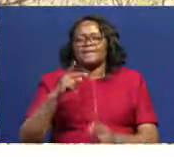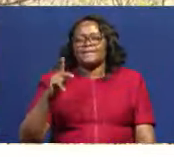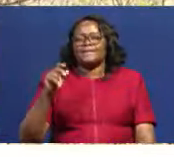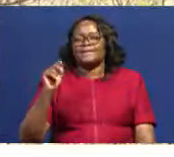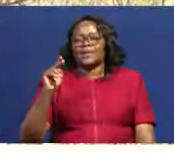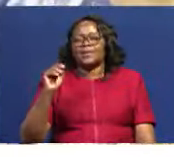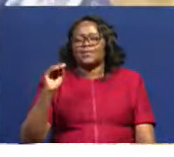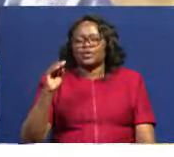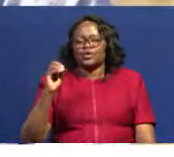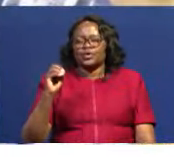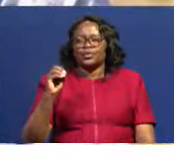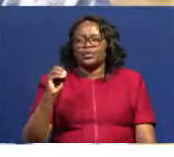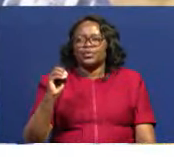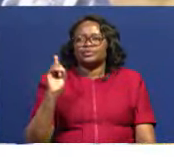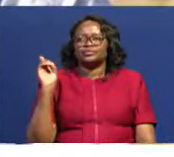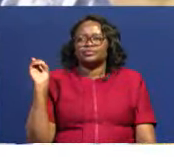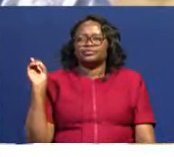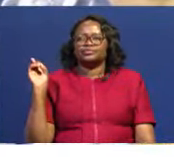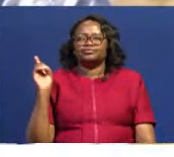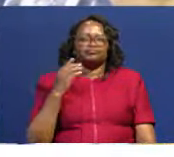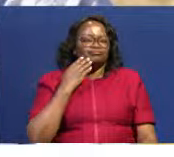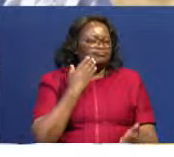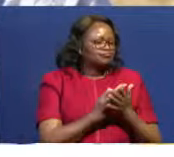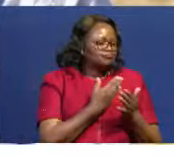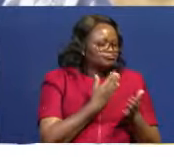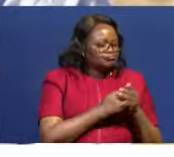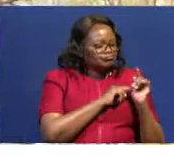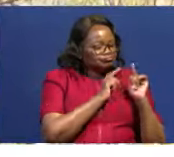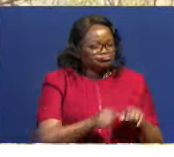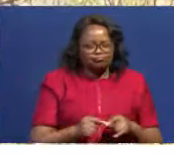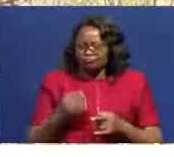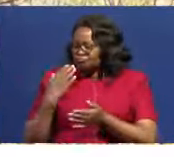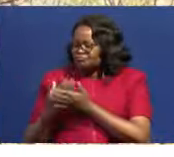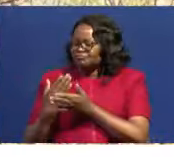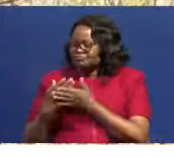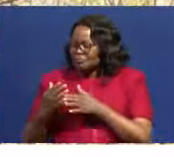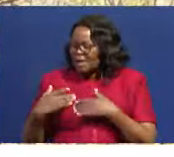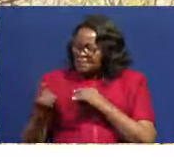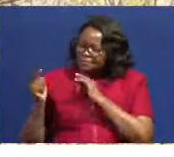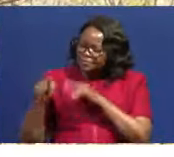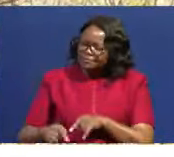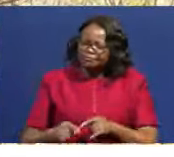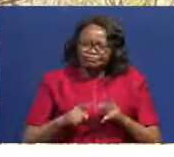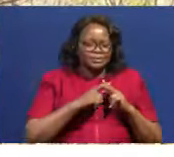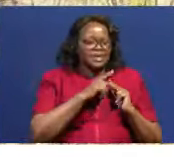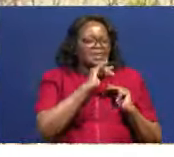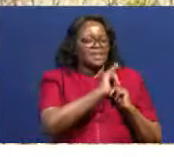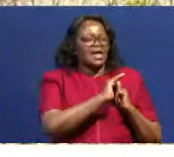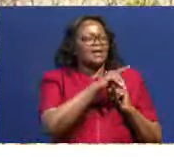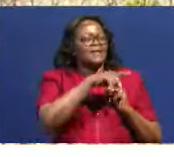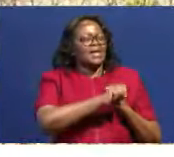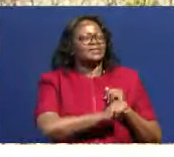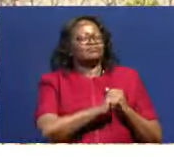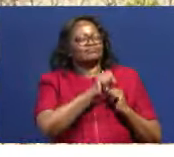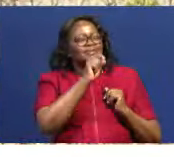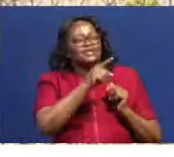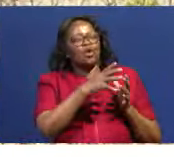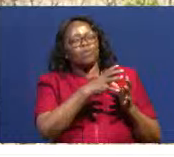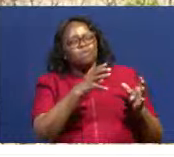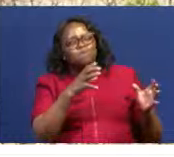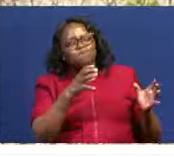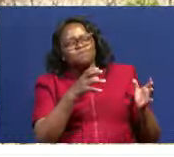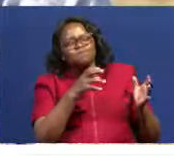much, PS, for joining us. Yeah, thank you. Thank you. Thank you so much. I'm happy to be here. Thank you so much, PS. And maybe we start on that, PS. What will this